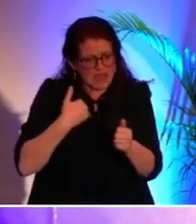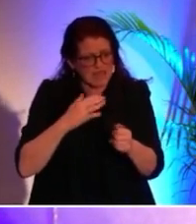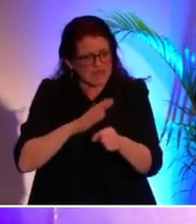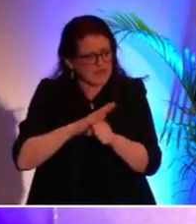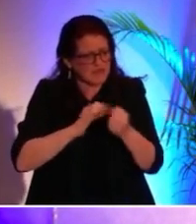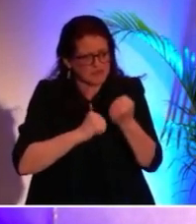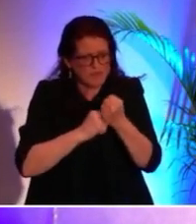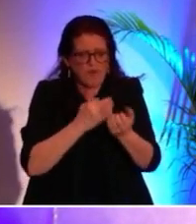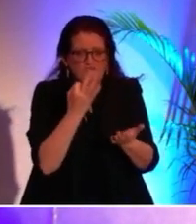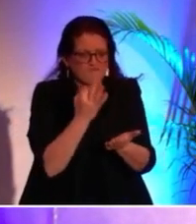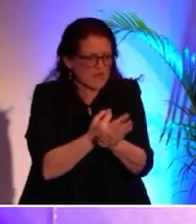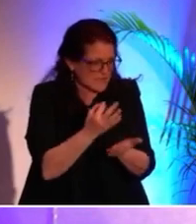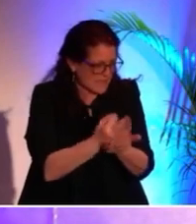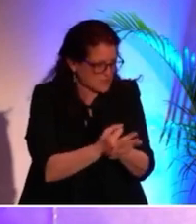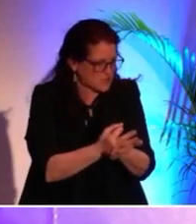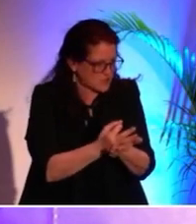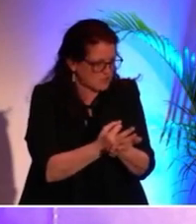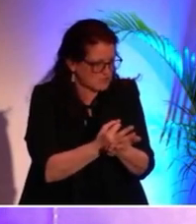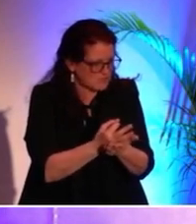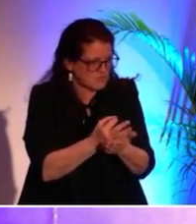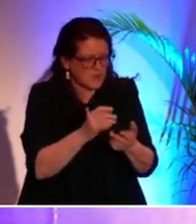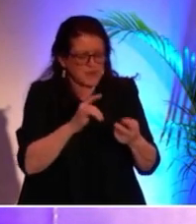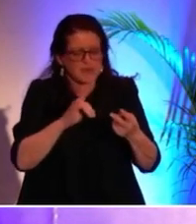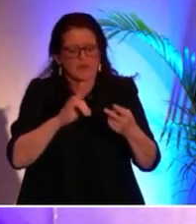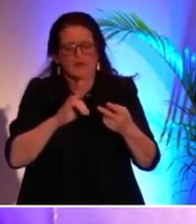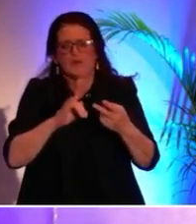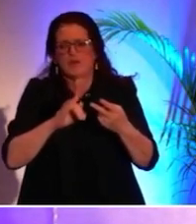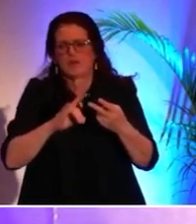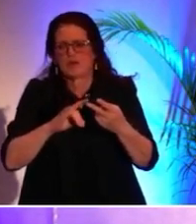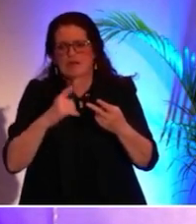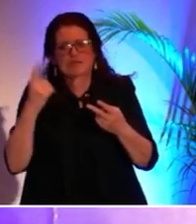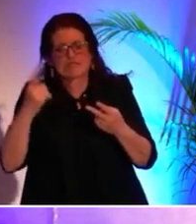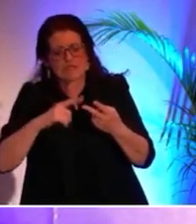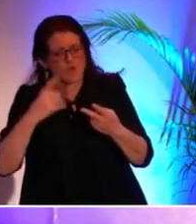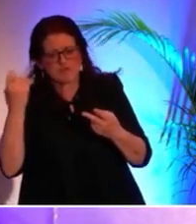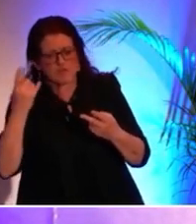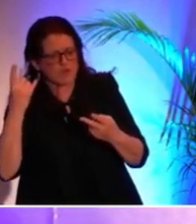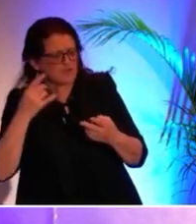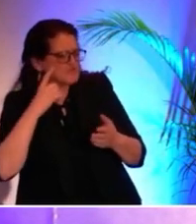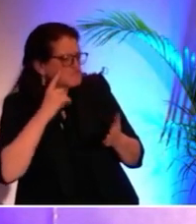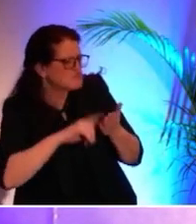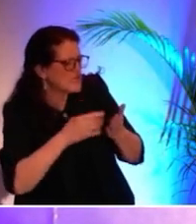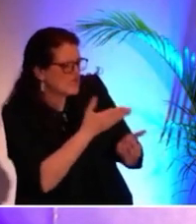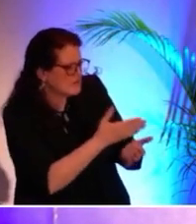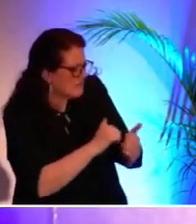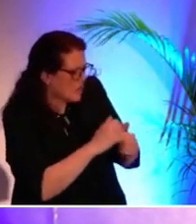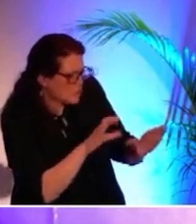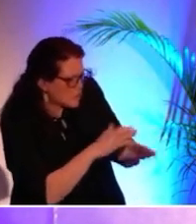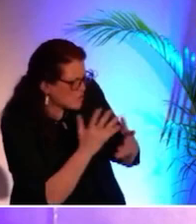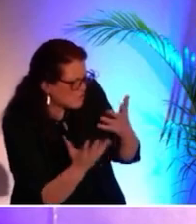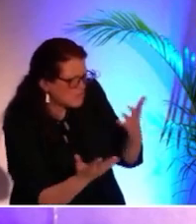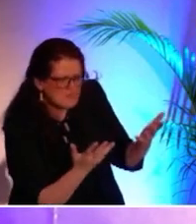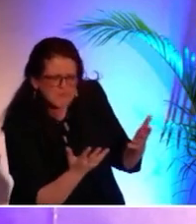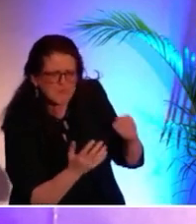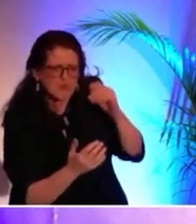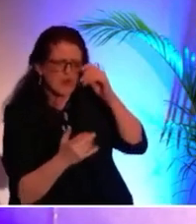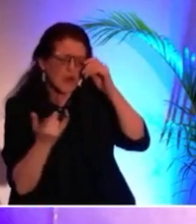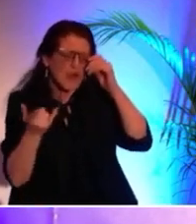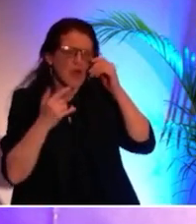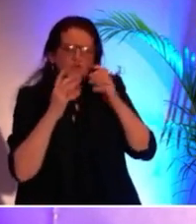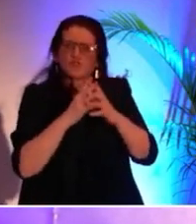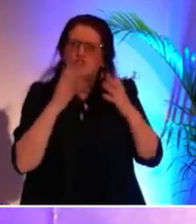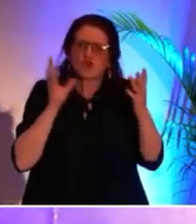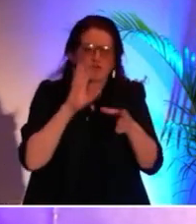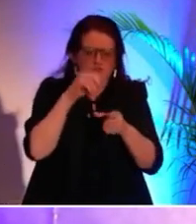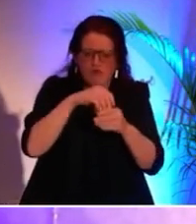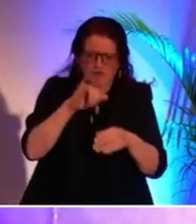need financially, and just someone calling and just checking in on me. And then it was so much involved